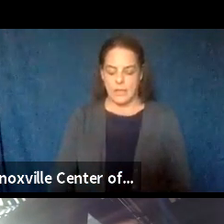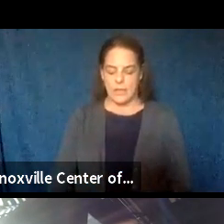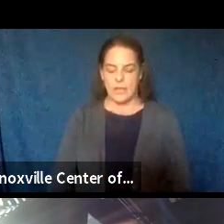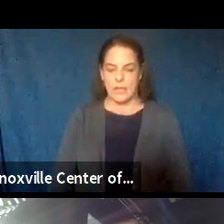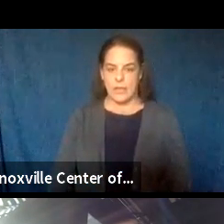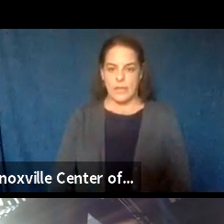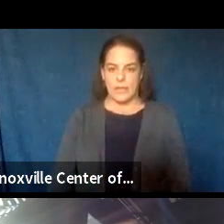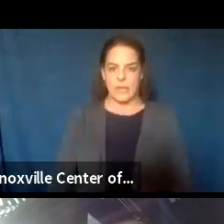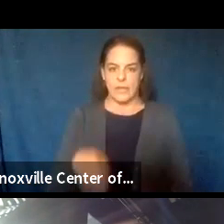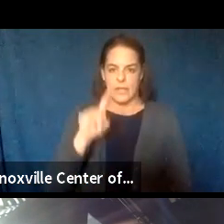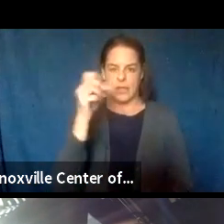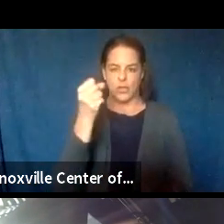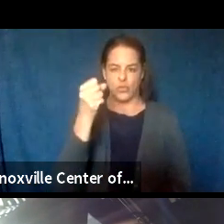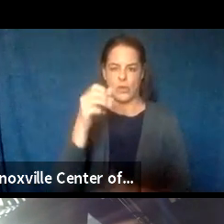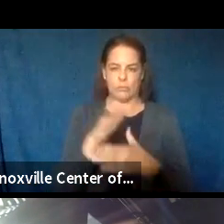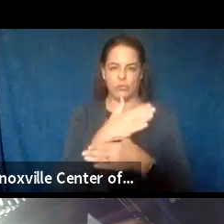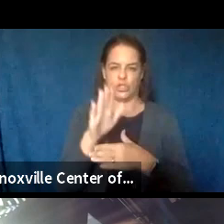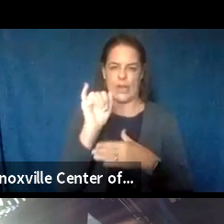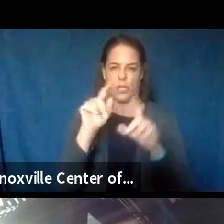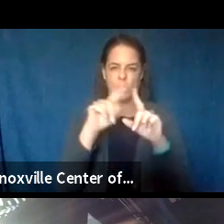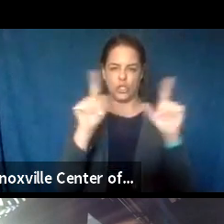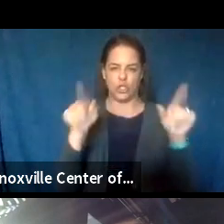me just a minute to screen share. Yeah.